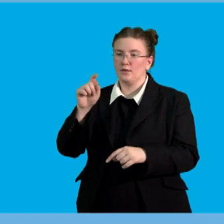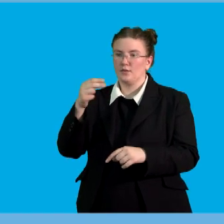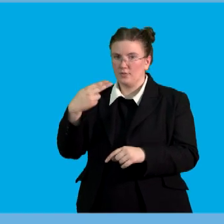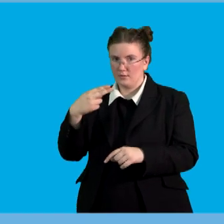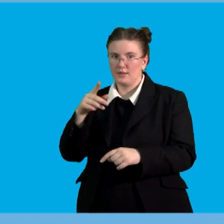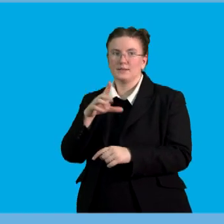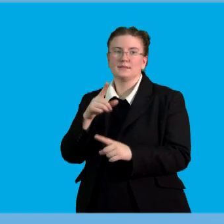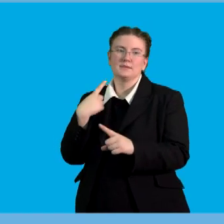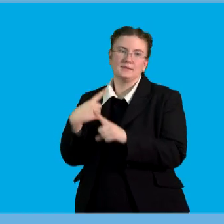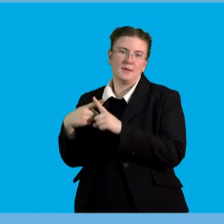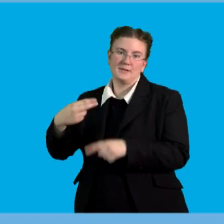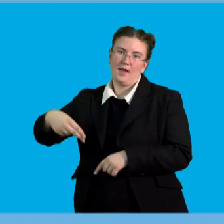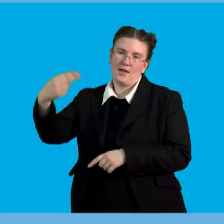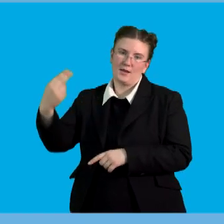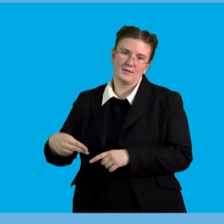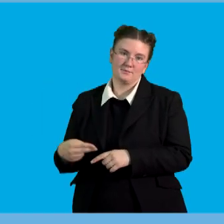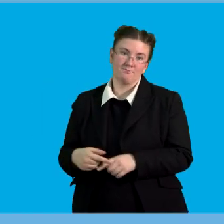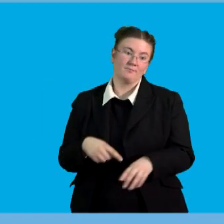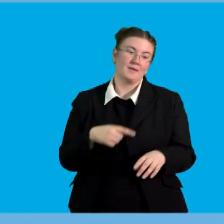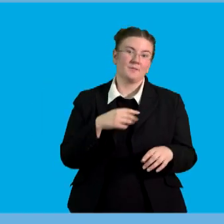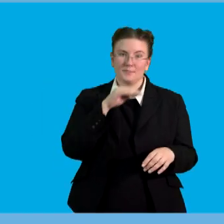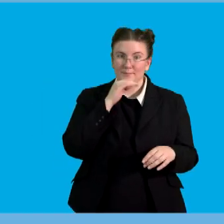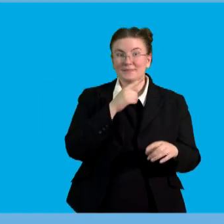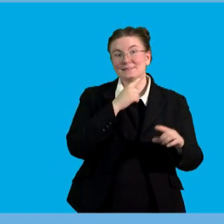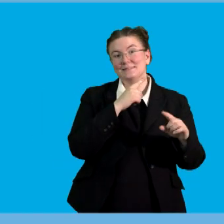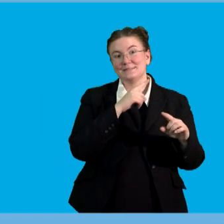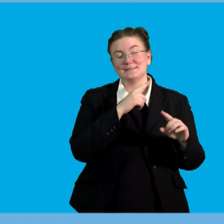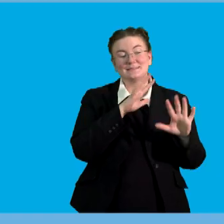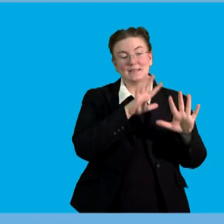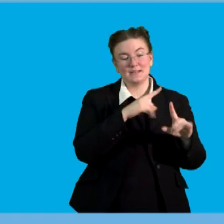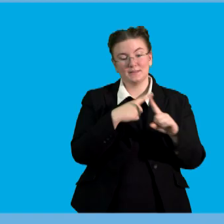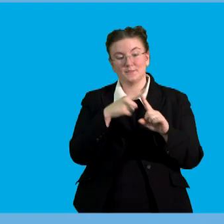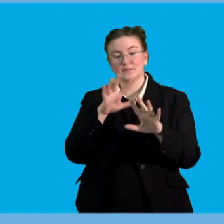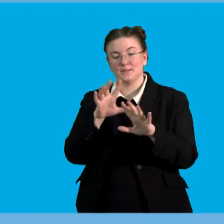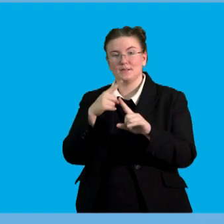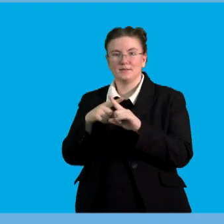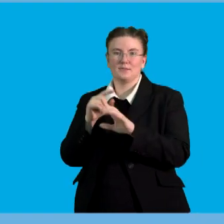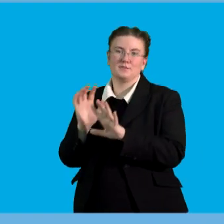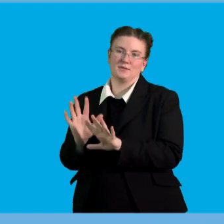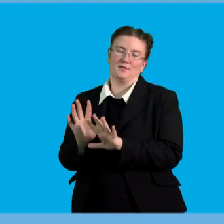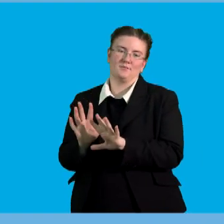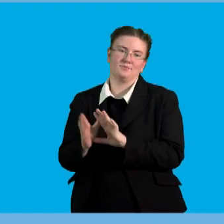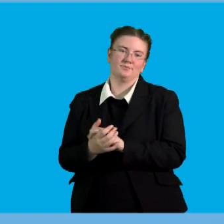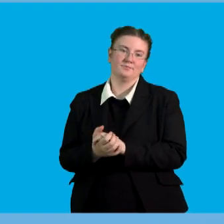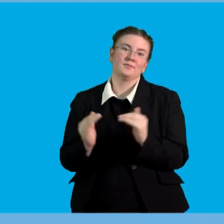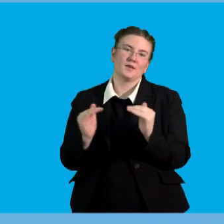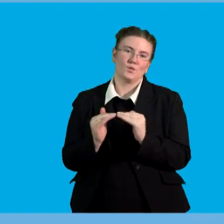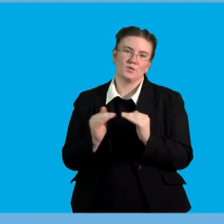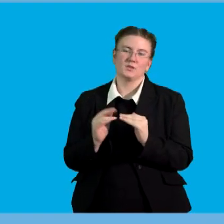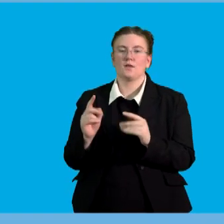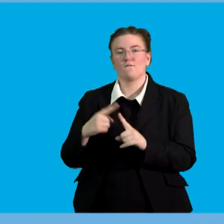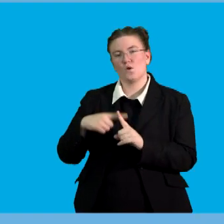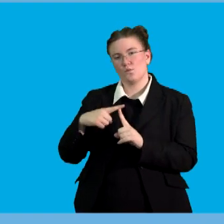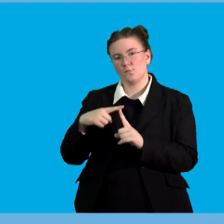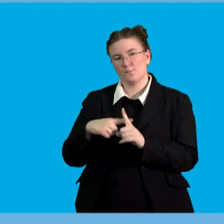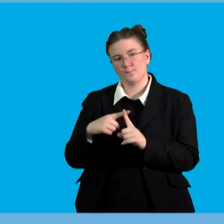we're going to multiply 10 by 10 by 10 to get the volume of this particular cube that we have here. Now, a liter